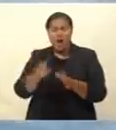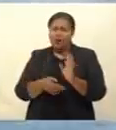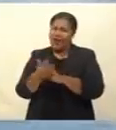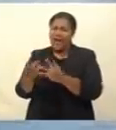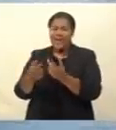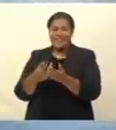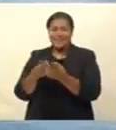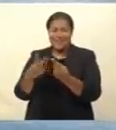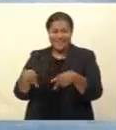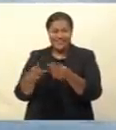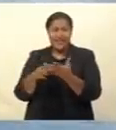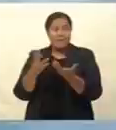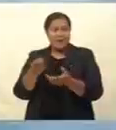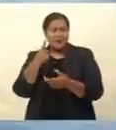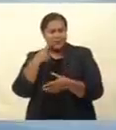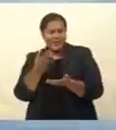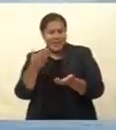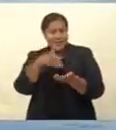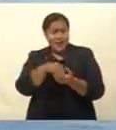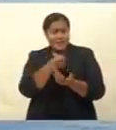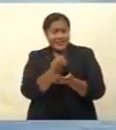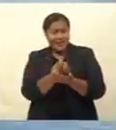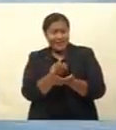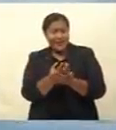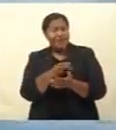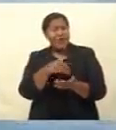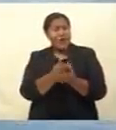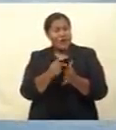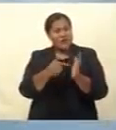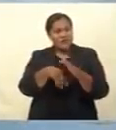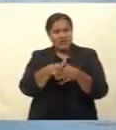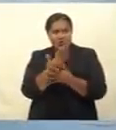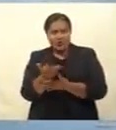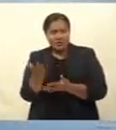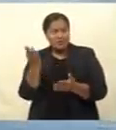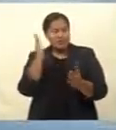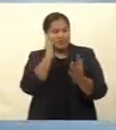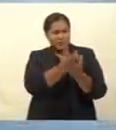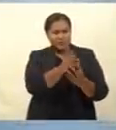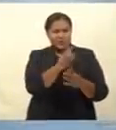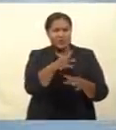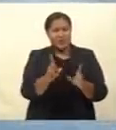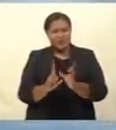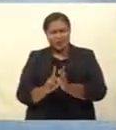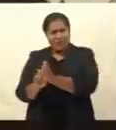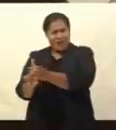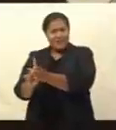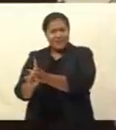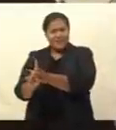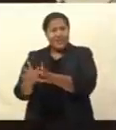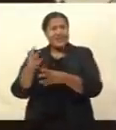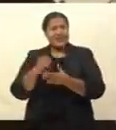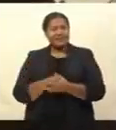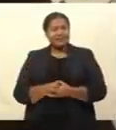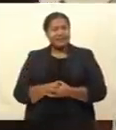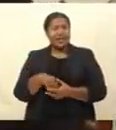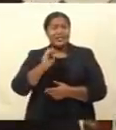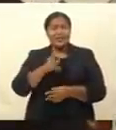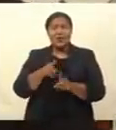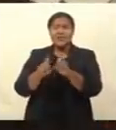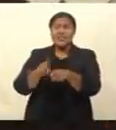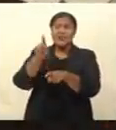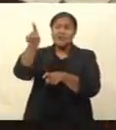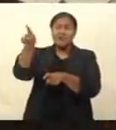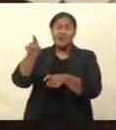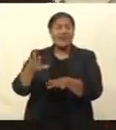Discovery arrived into Savu on Tuesday, where it was put straight into the quarantine zone, the Niue Basin. We sat over there for 2